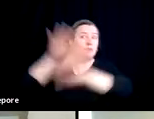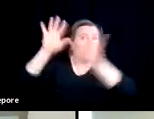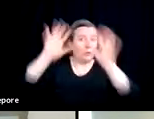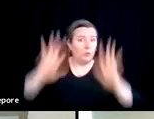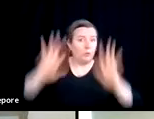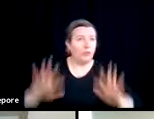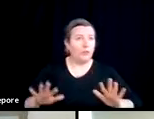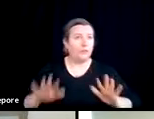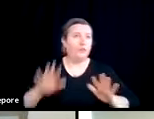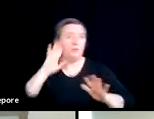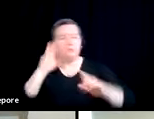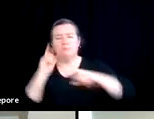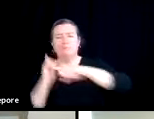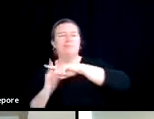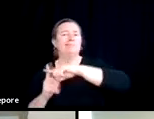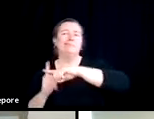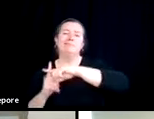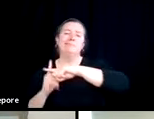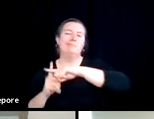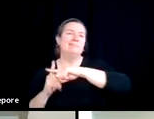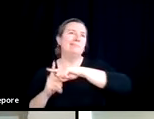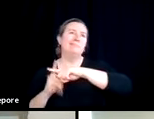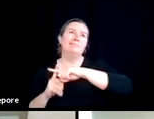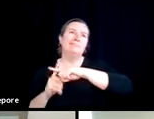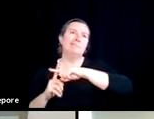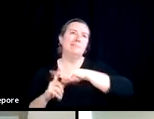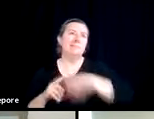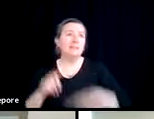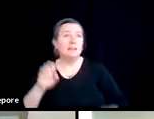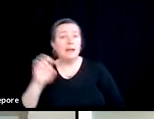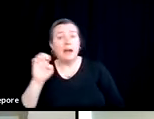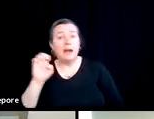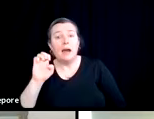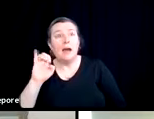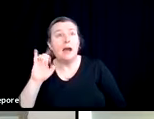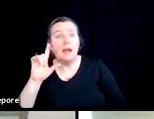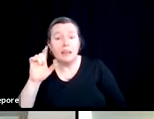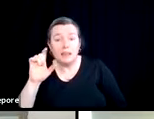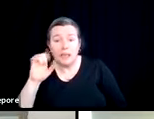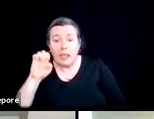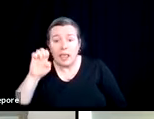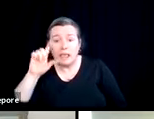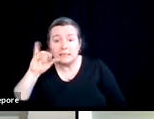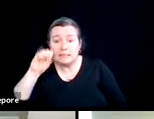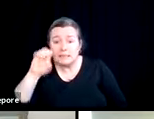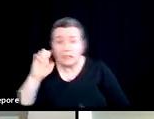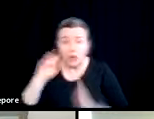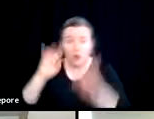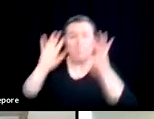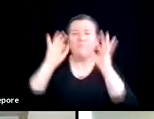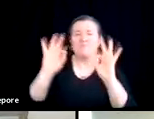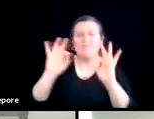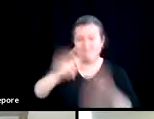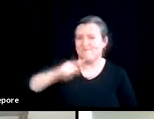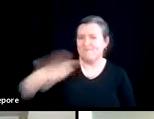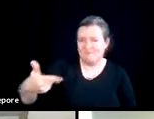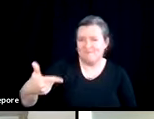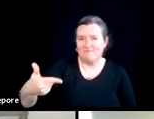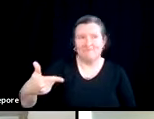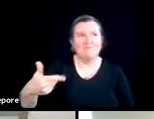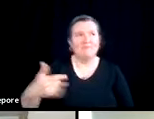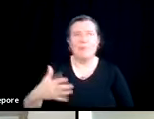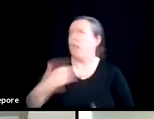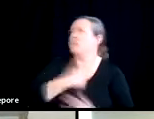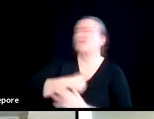Eddie. Elise, do we have you back on? Yes, can you hear me? I sure can. How are you? Okay, terrific. Sorry about that. I'm good. Thanks